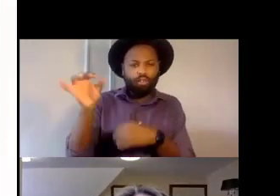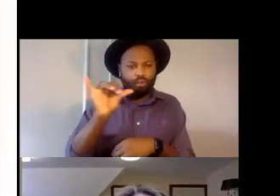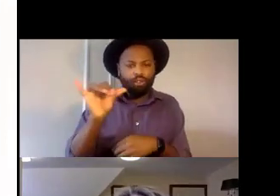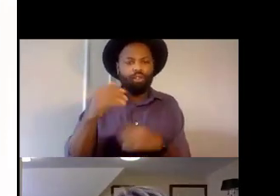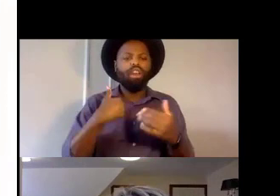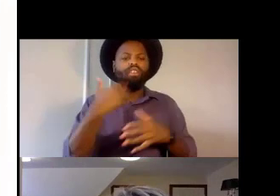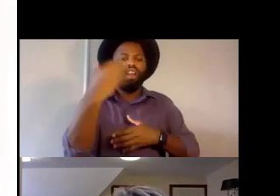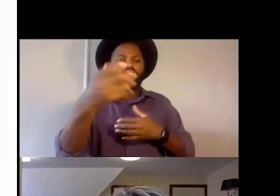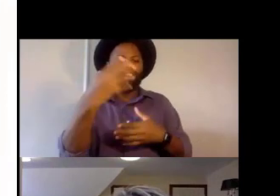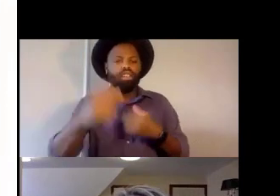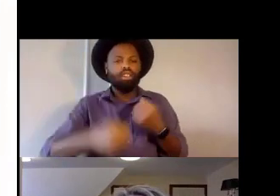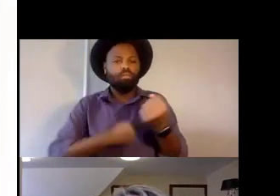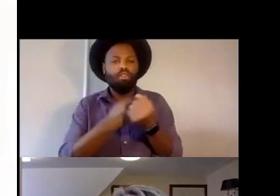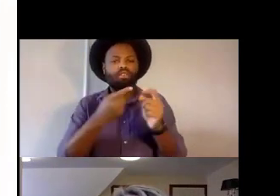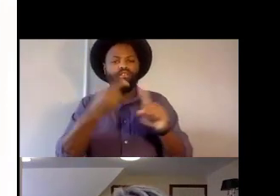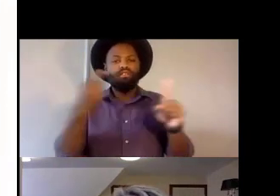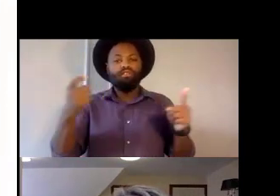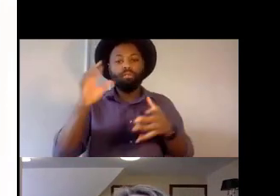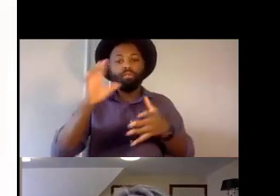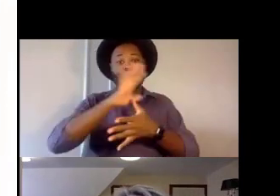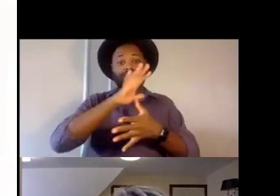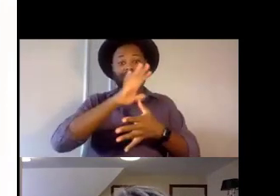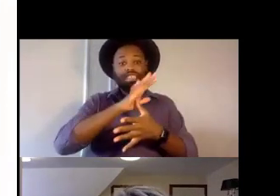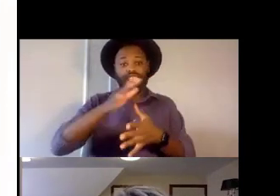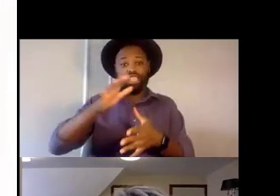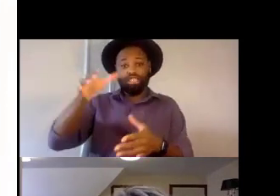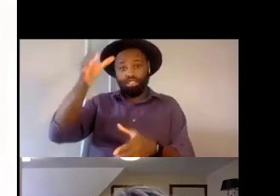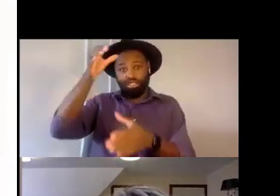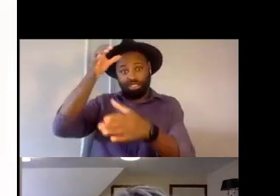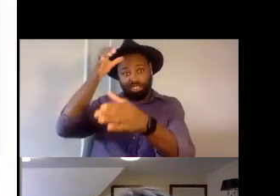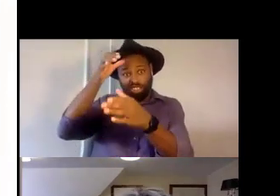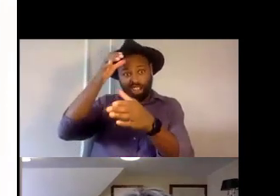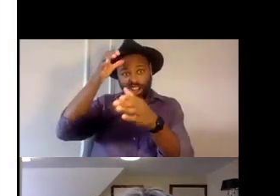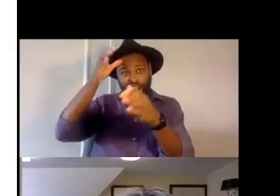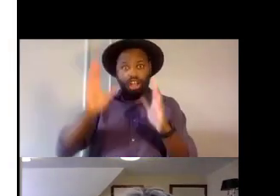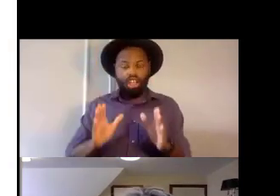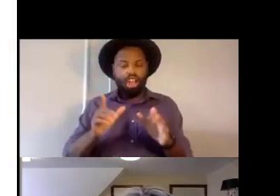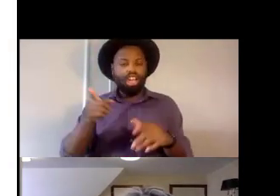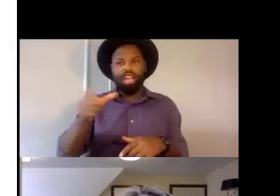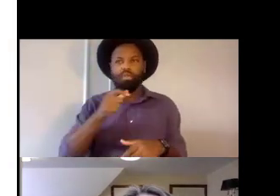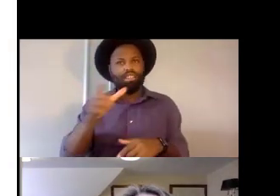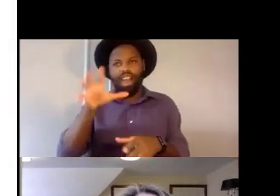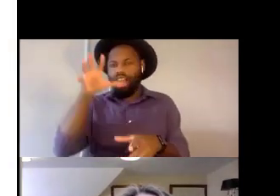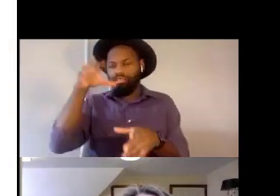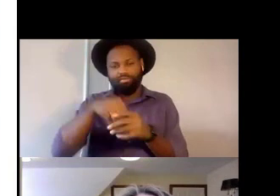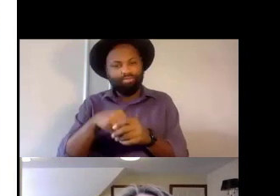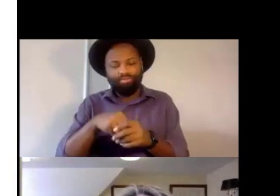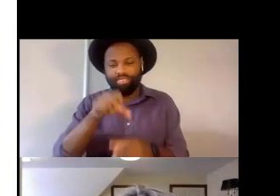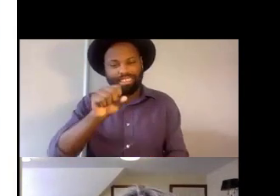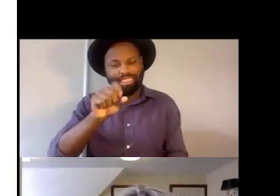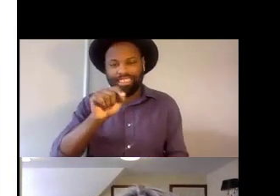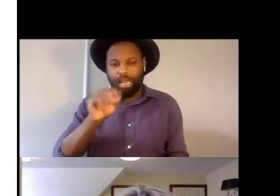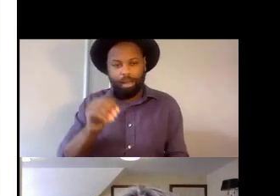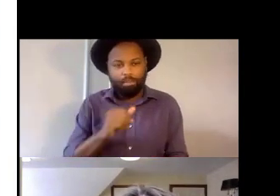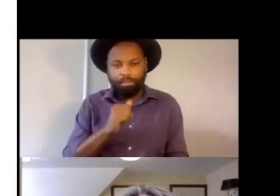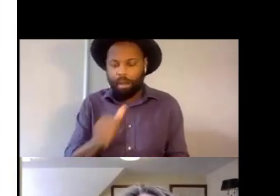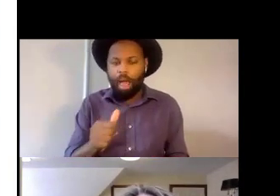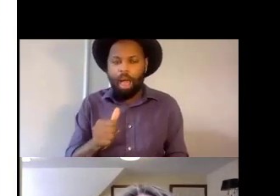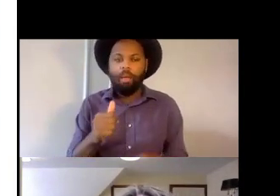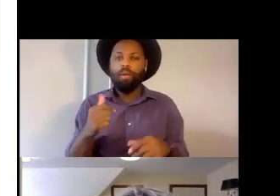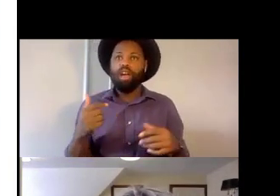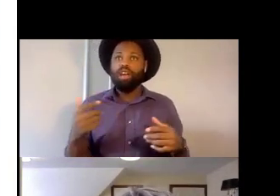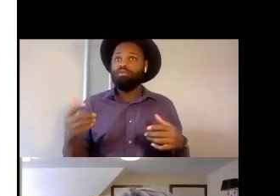support from a senior scholar. She was also not in STEM, but we met monthly and